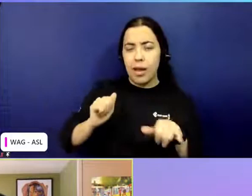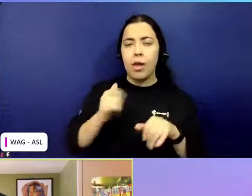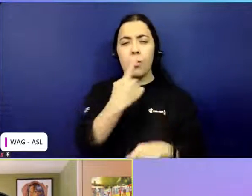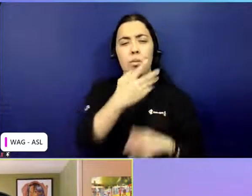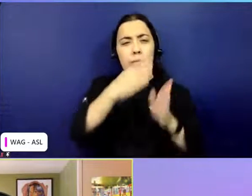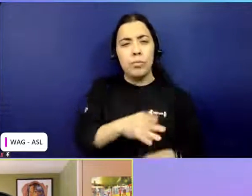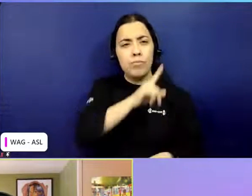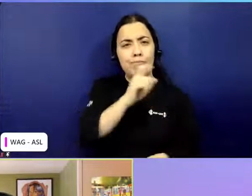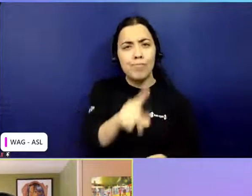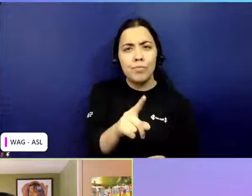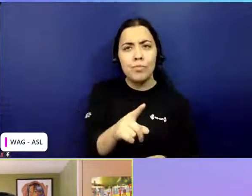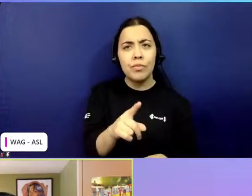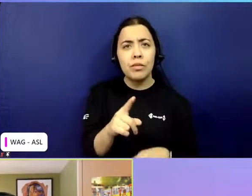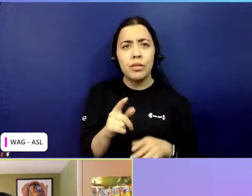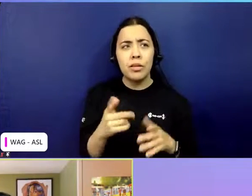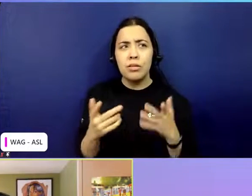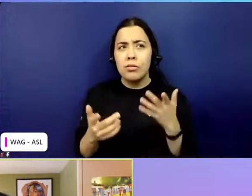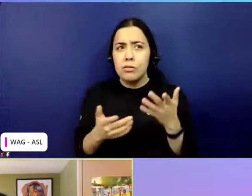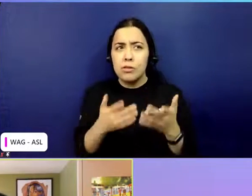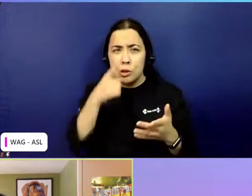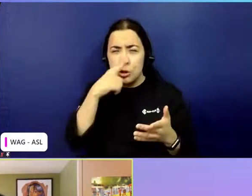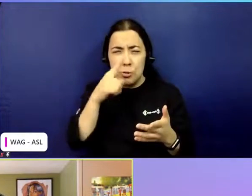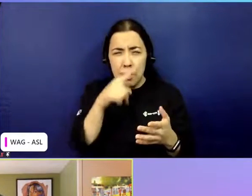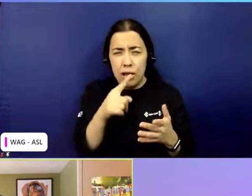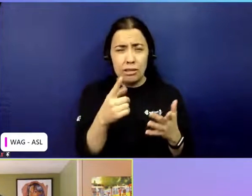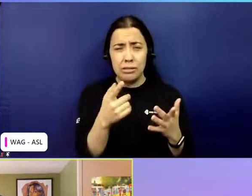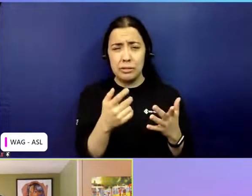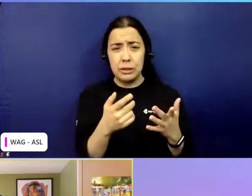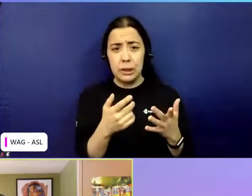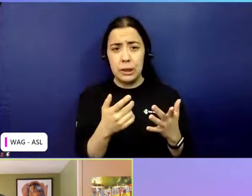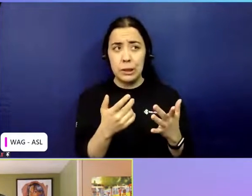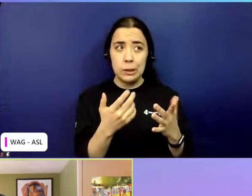question of just, can you give us a more